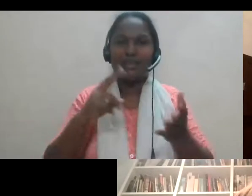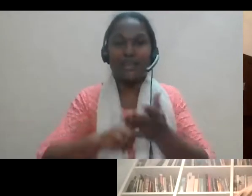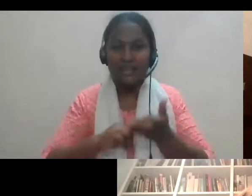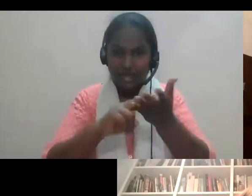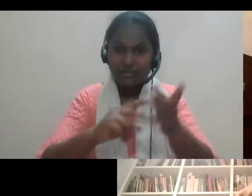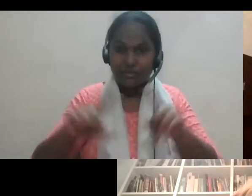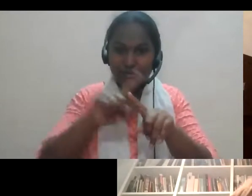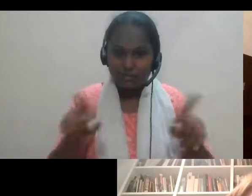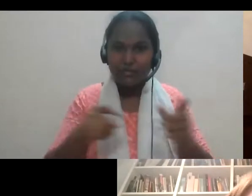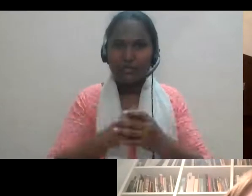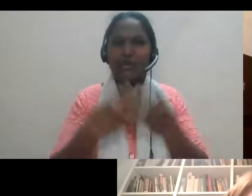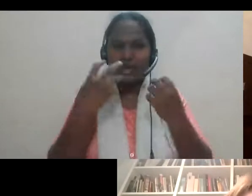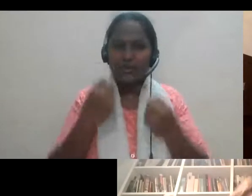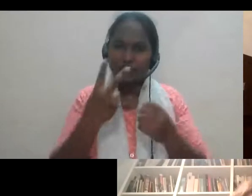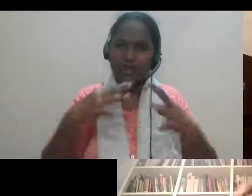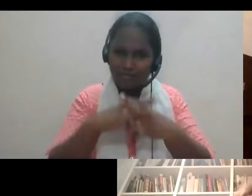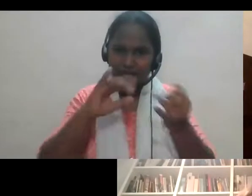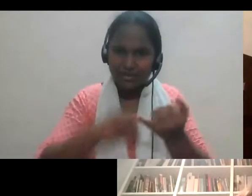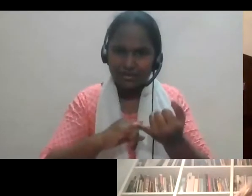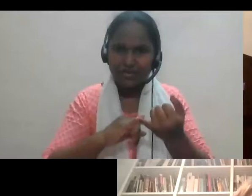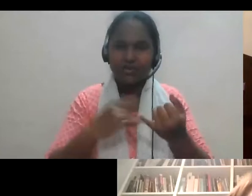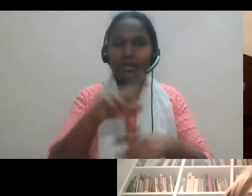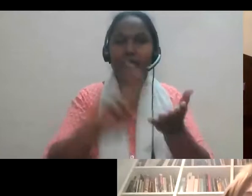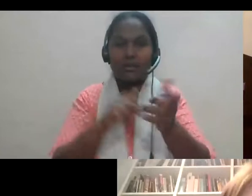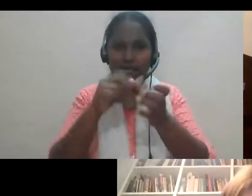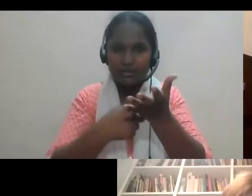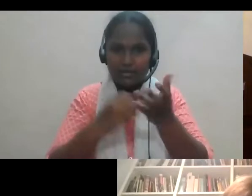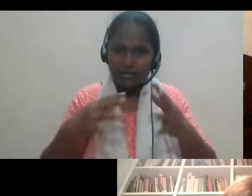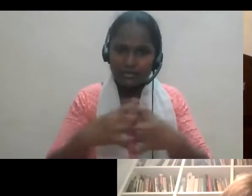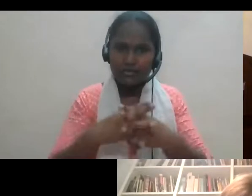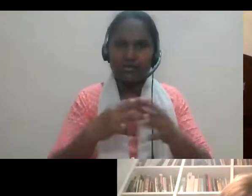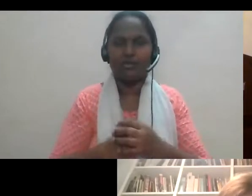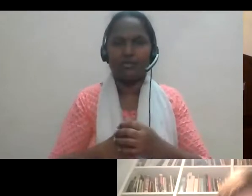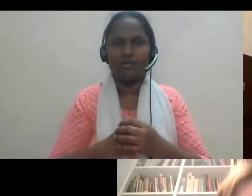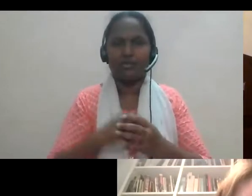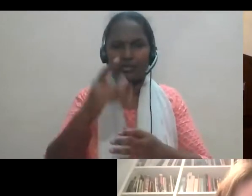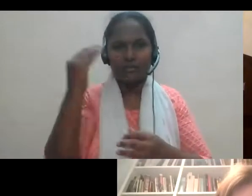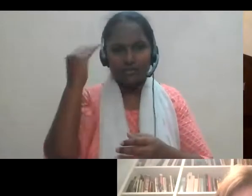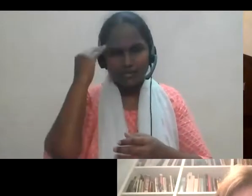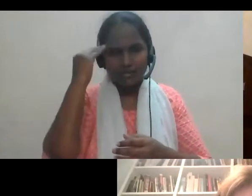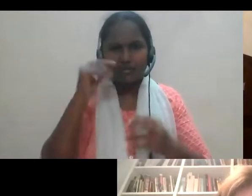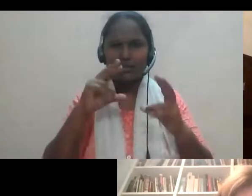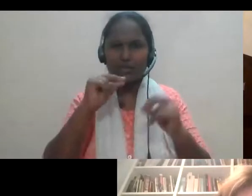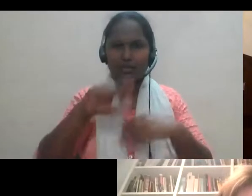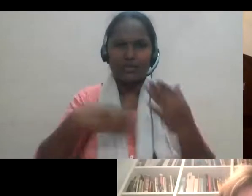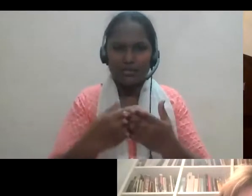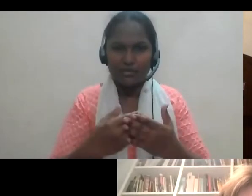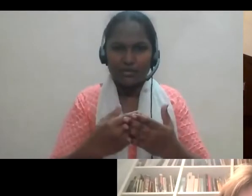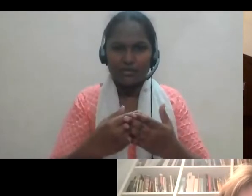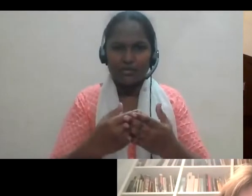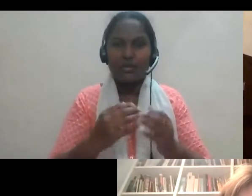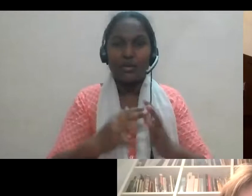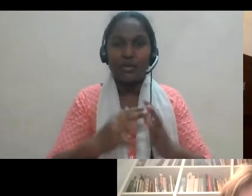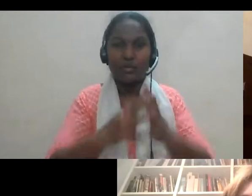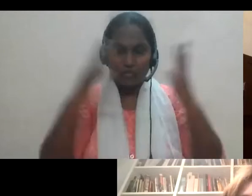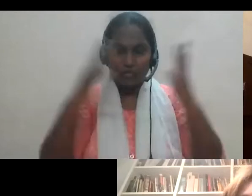but we do have a website where you can navigate. Yeah. You know, you were talking about, you know, the Northern